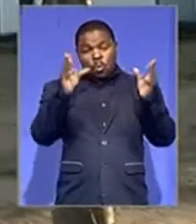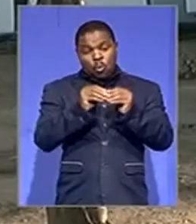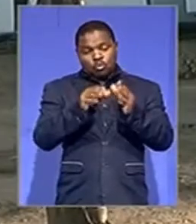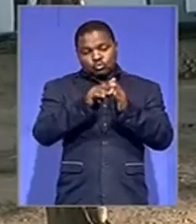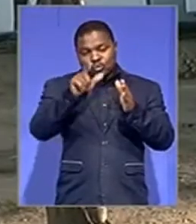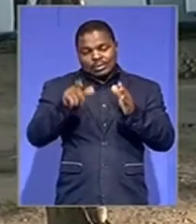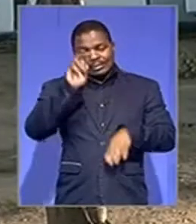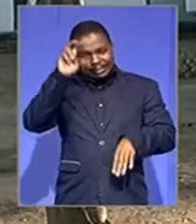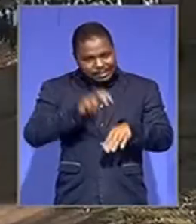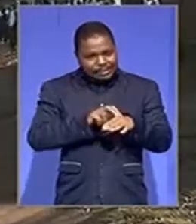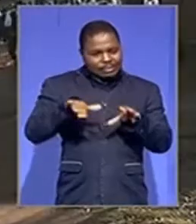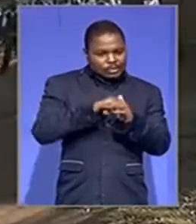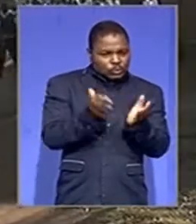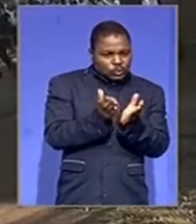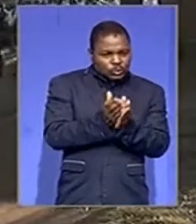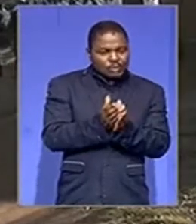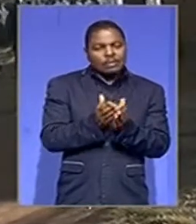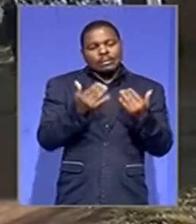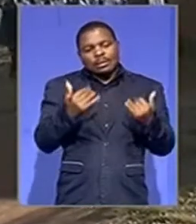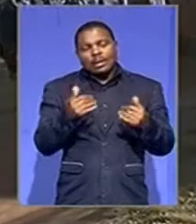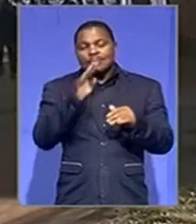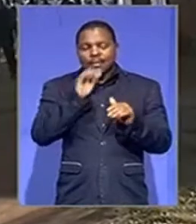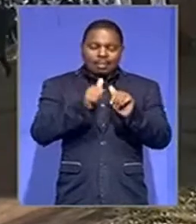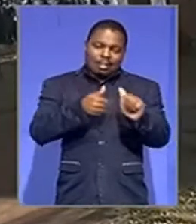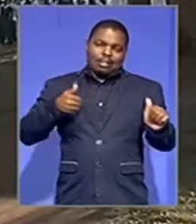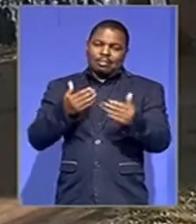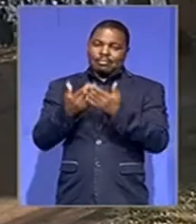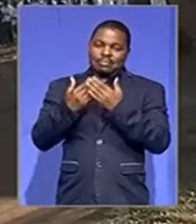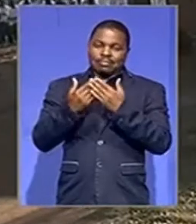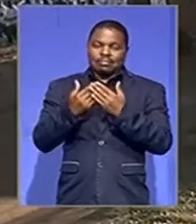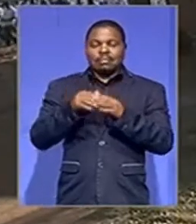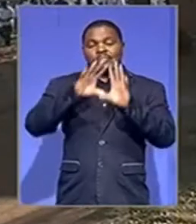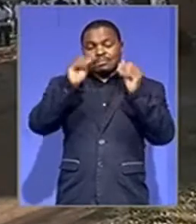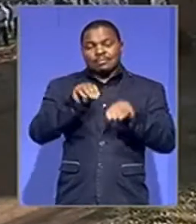hlokago dikgoba ga bjalo ba šetše ba fetile ke matšatši a thuto a 13.